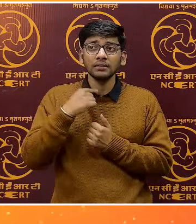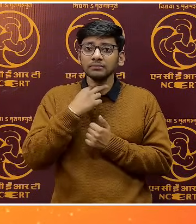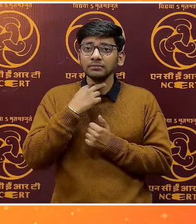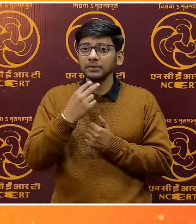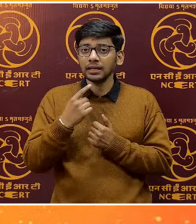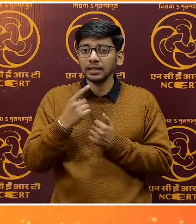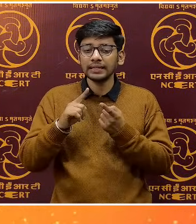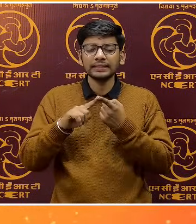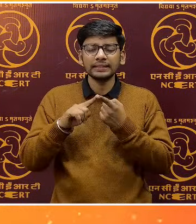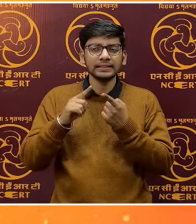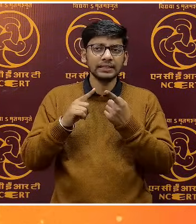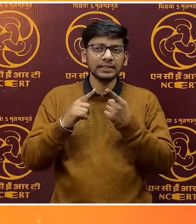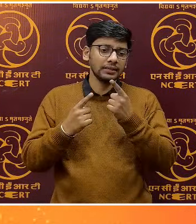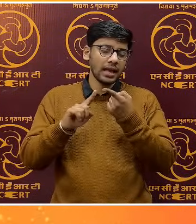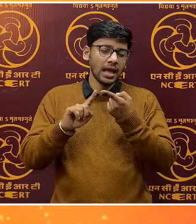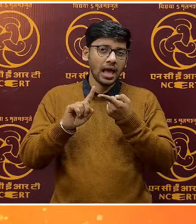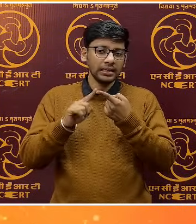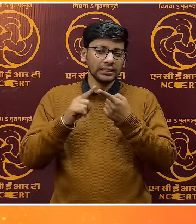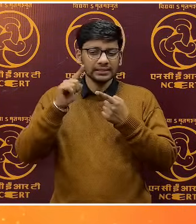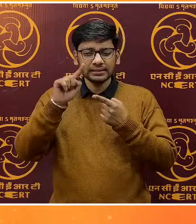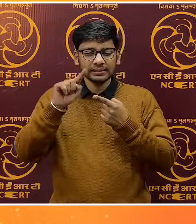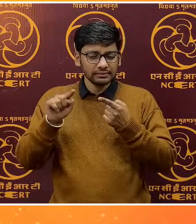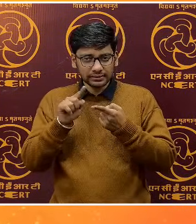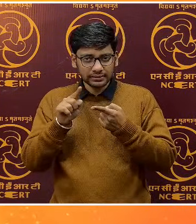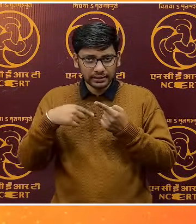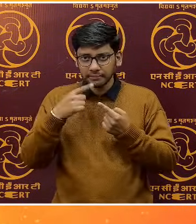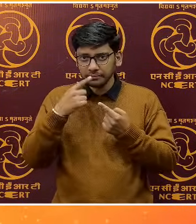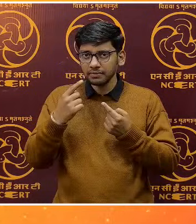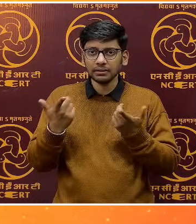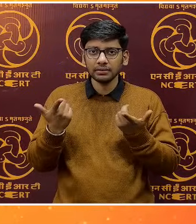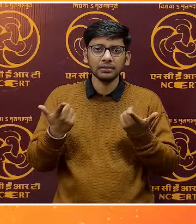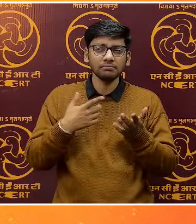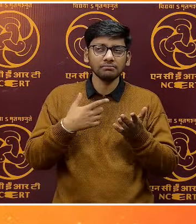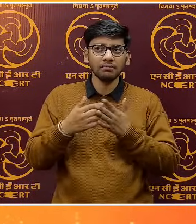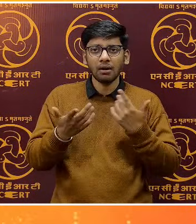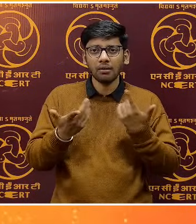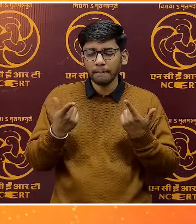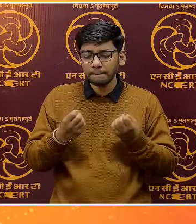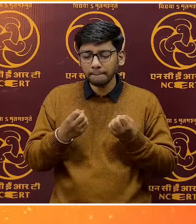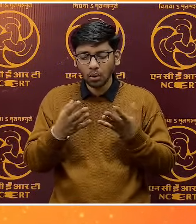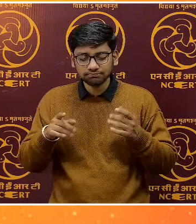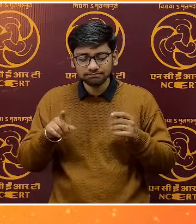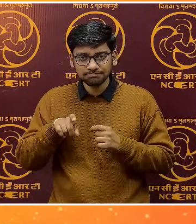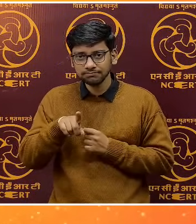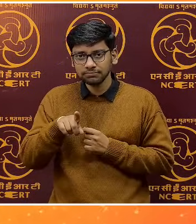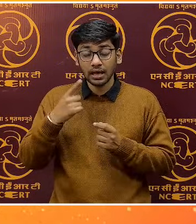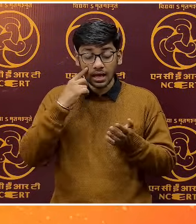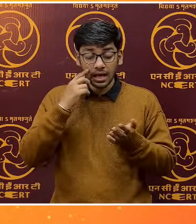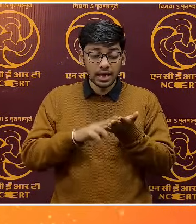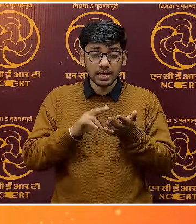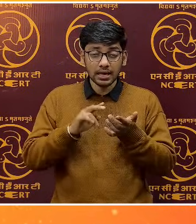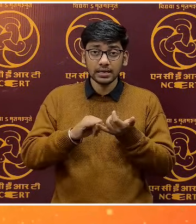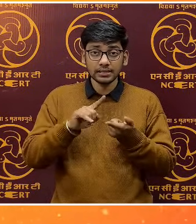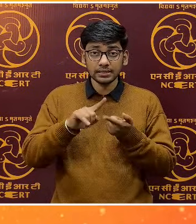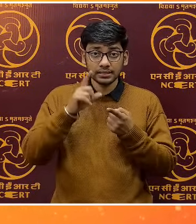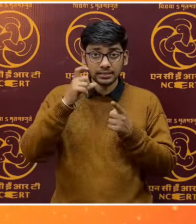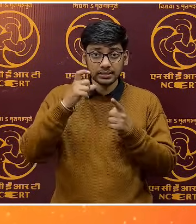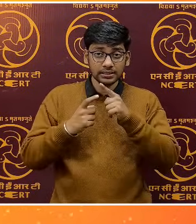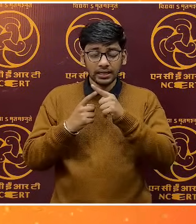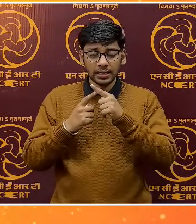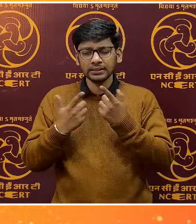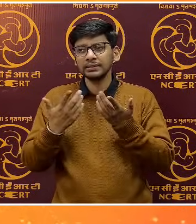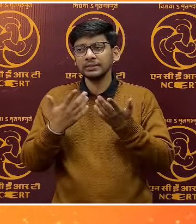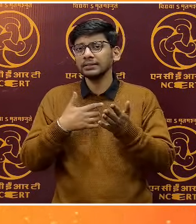E. So there are insect, multiple insects are there. Okay, I is insect, it could be insects or it could be I